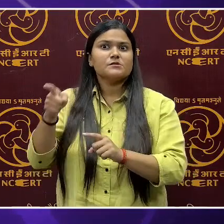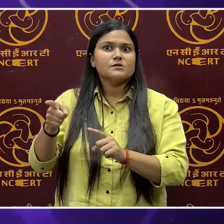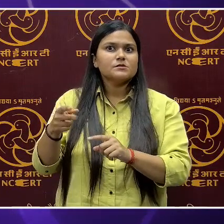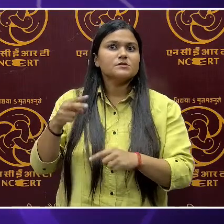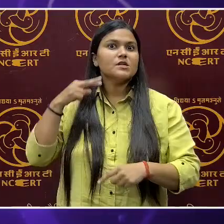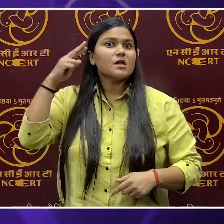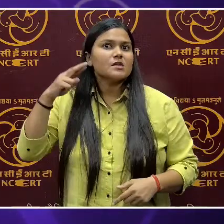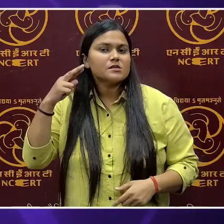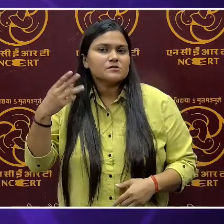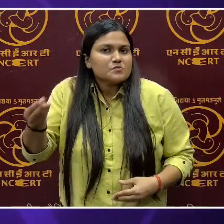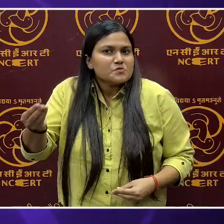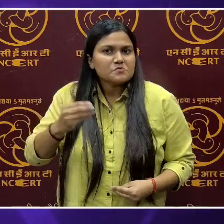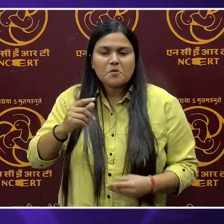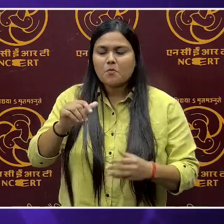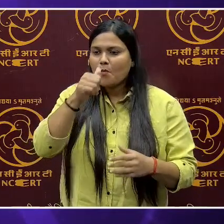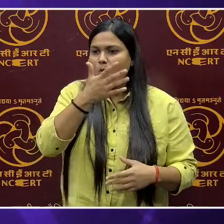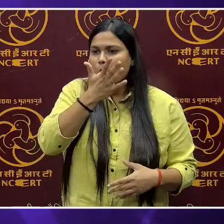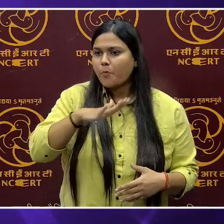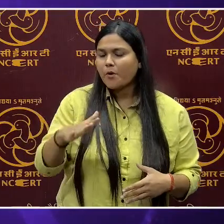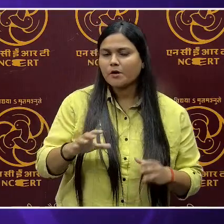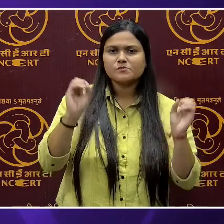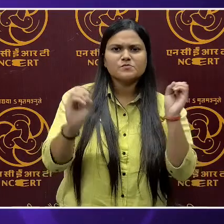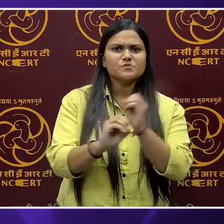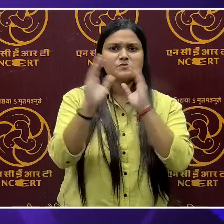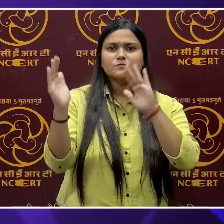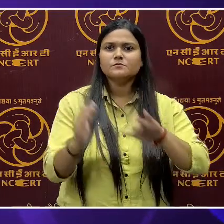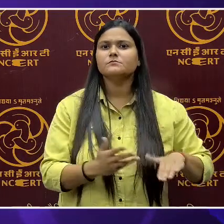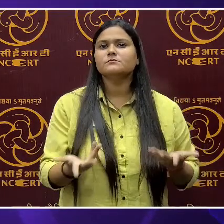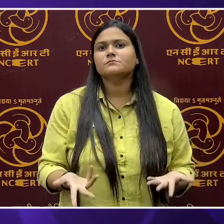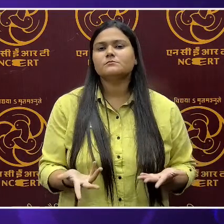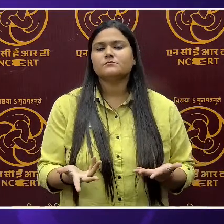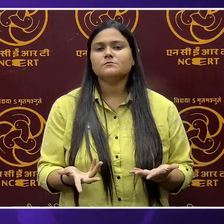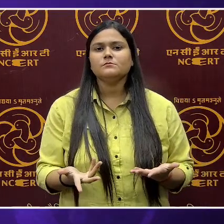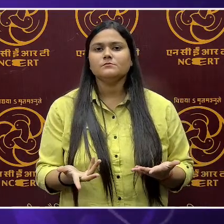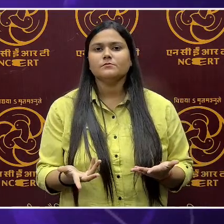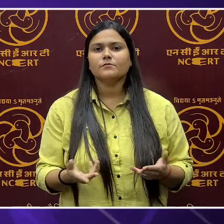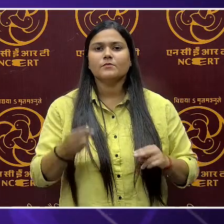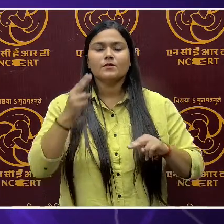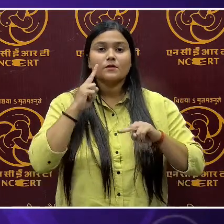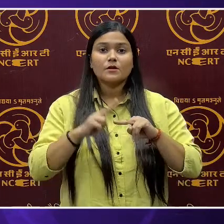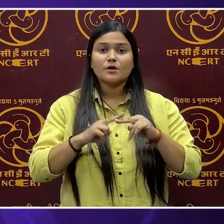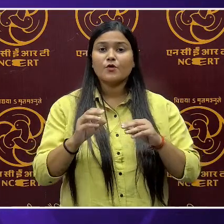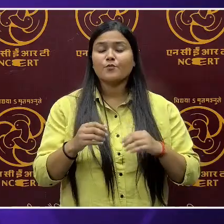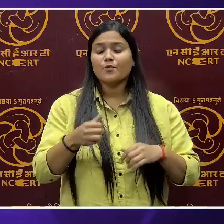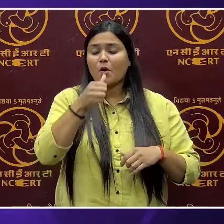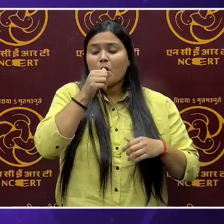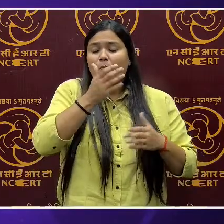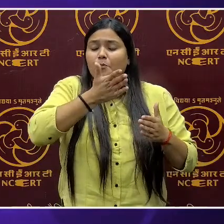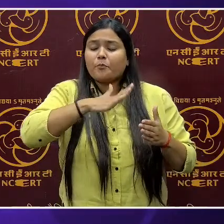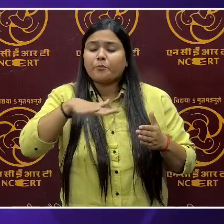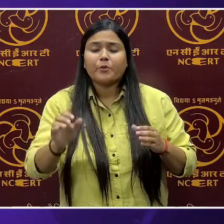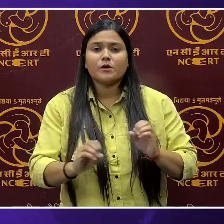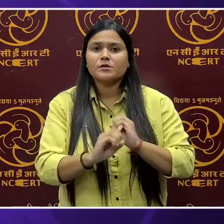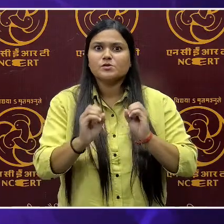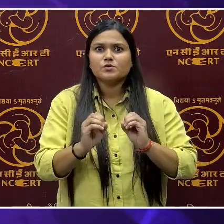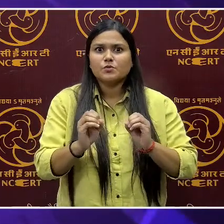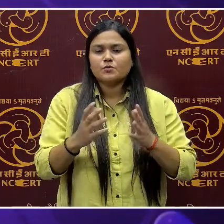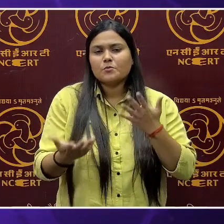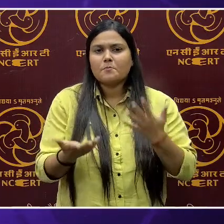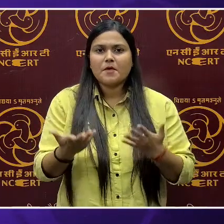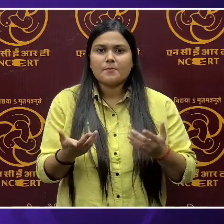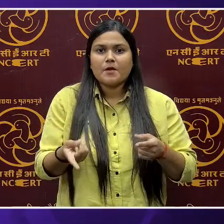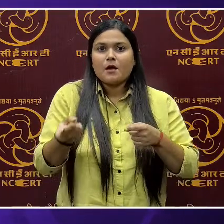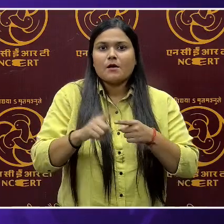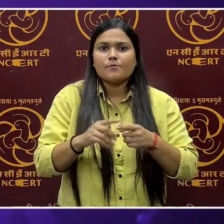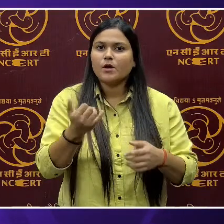it's important that we all get water. So if there's no water, that means something has gone wrong somewhere.